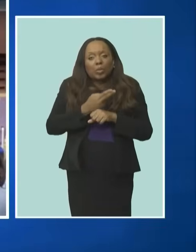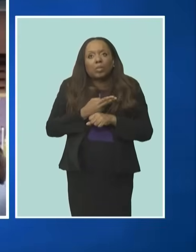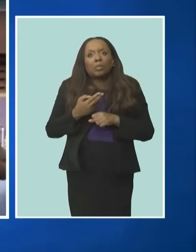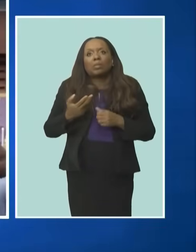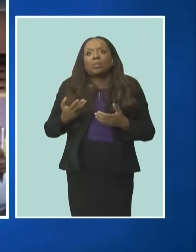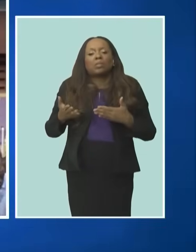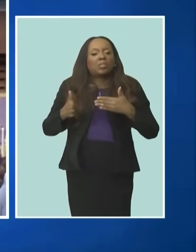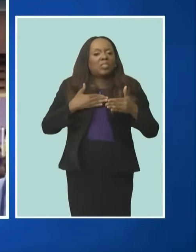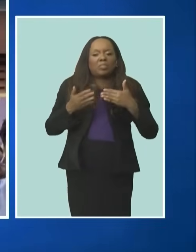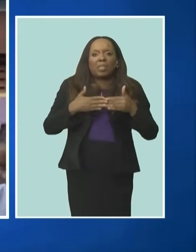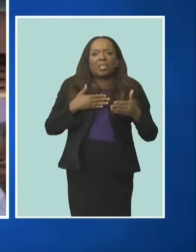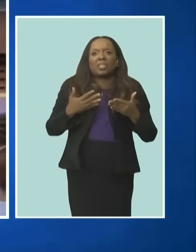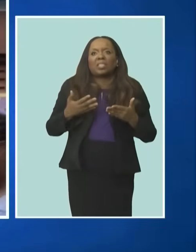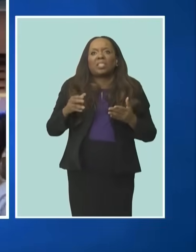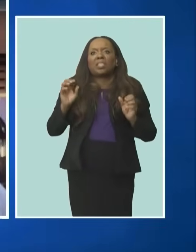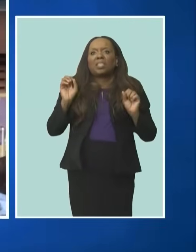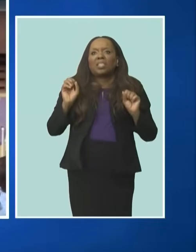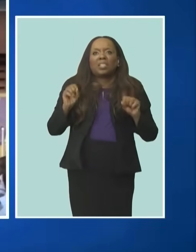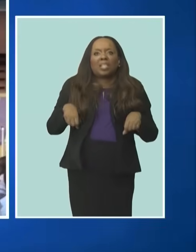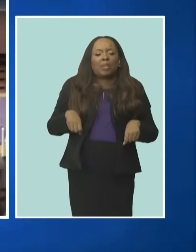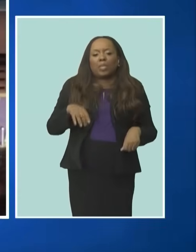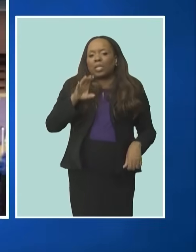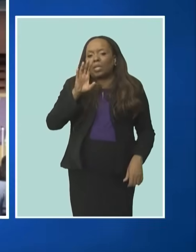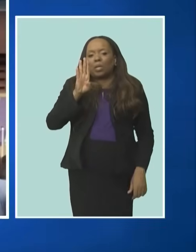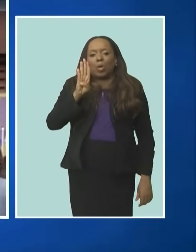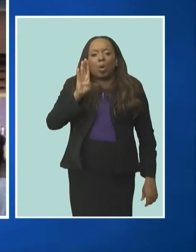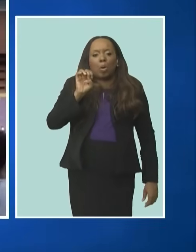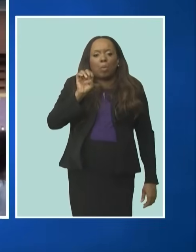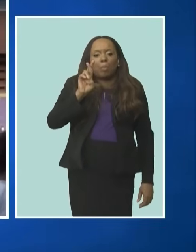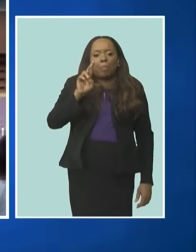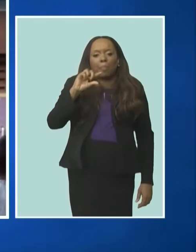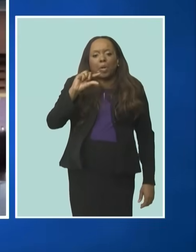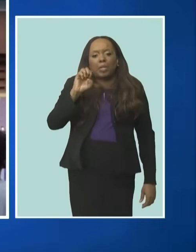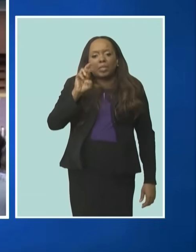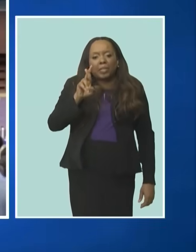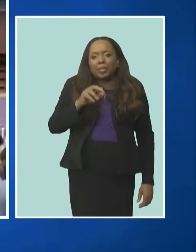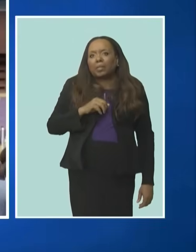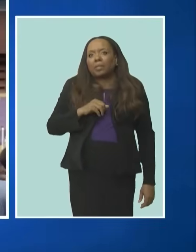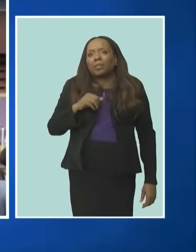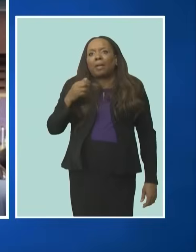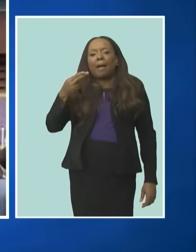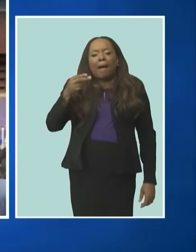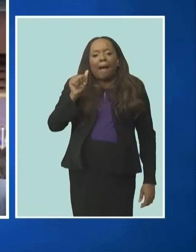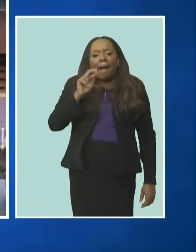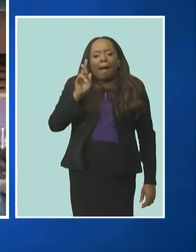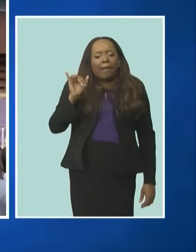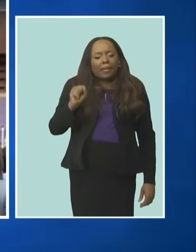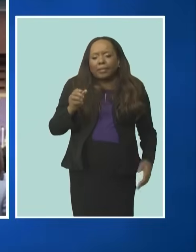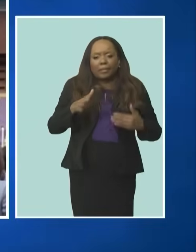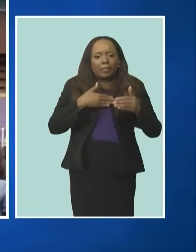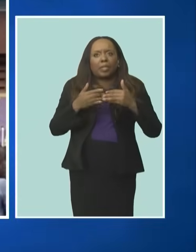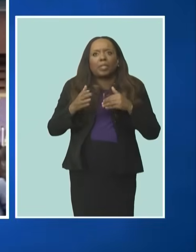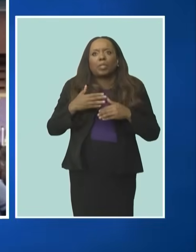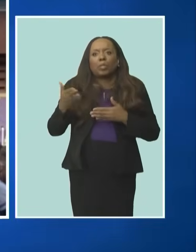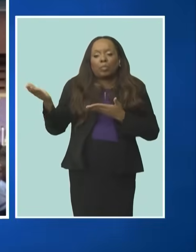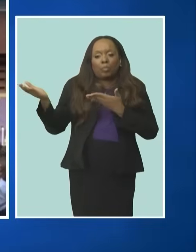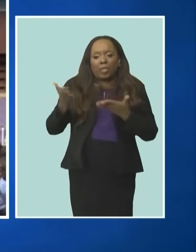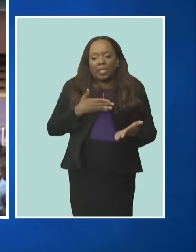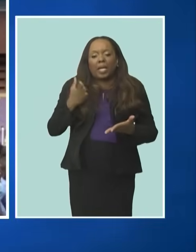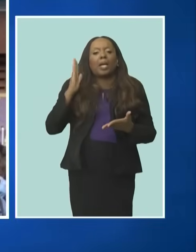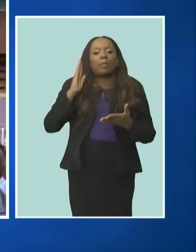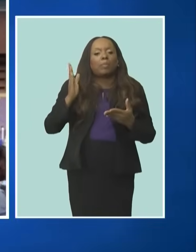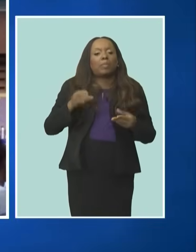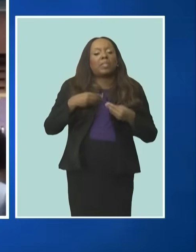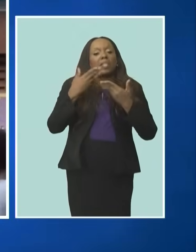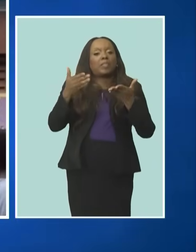matter what brand it is, it could be Harris or Berger or any of the other brands. Bring it in and we will replace it with a fresh set of paint